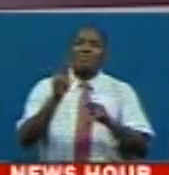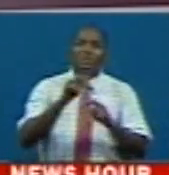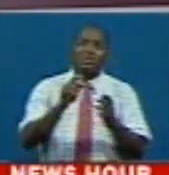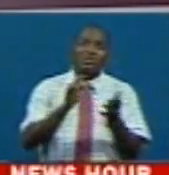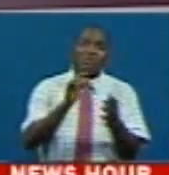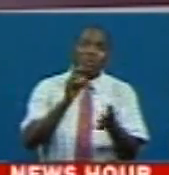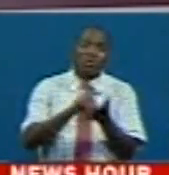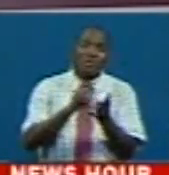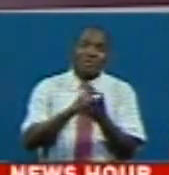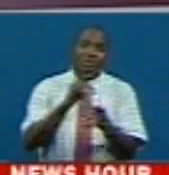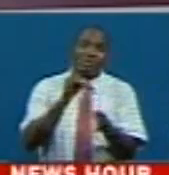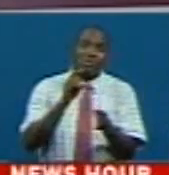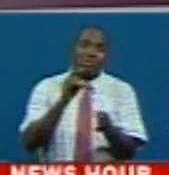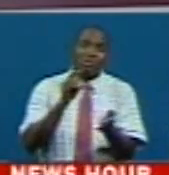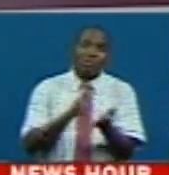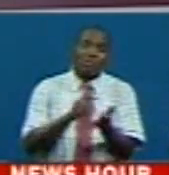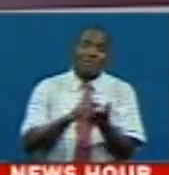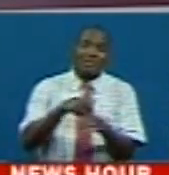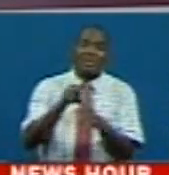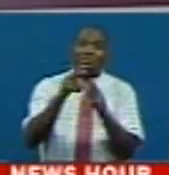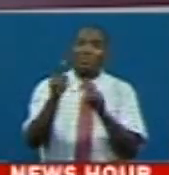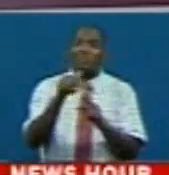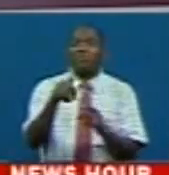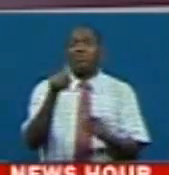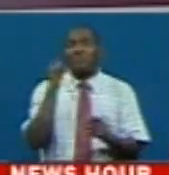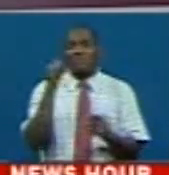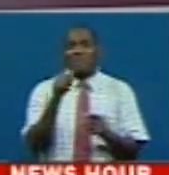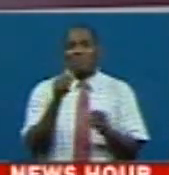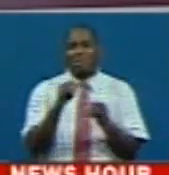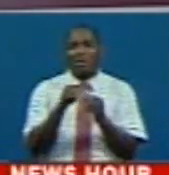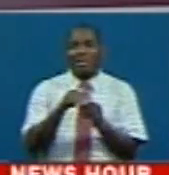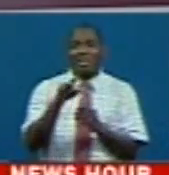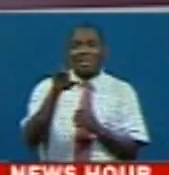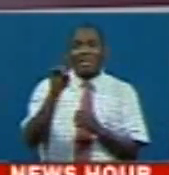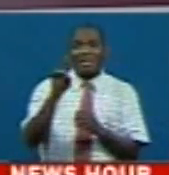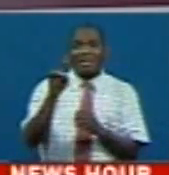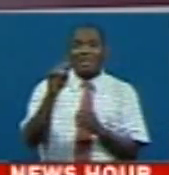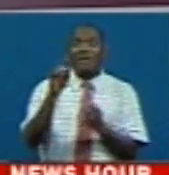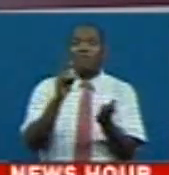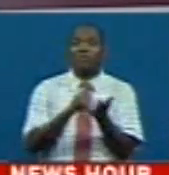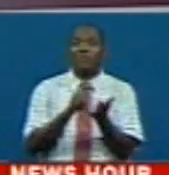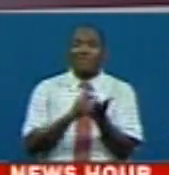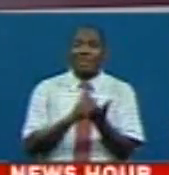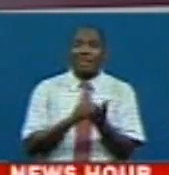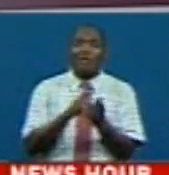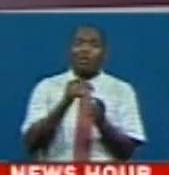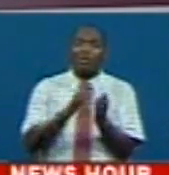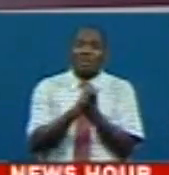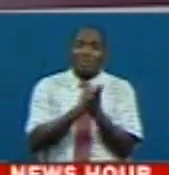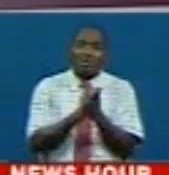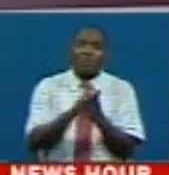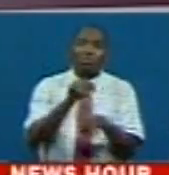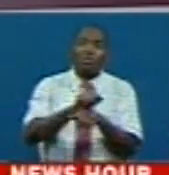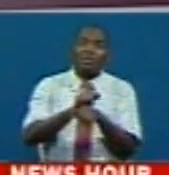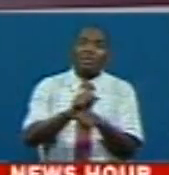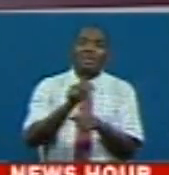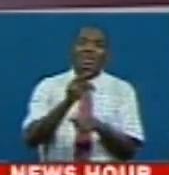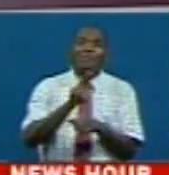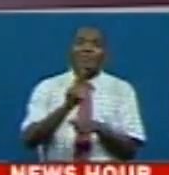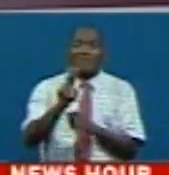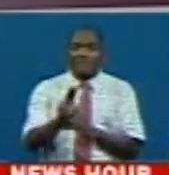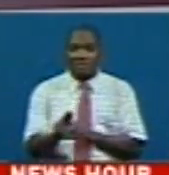by medical doctors to rural areas. He said out of 8 medical doctors who expressed interest in working in the